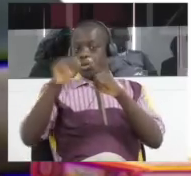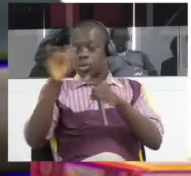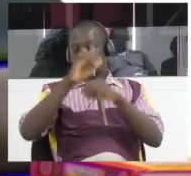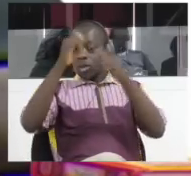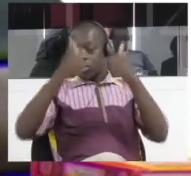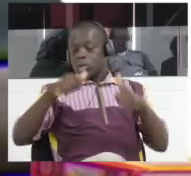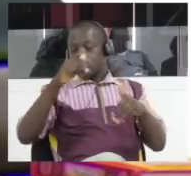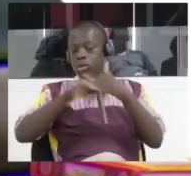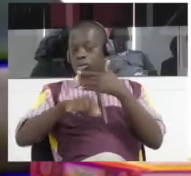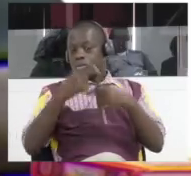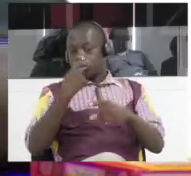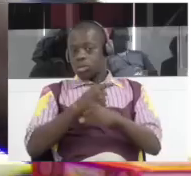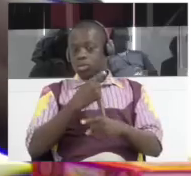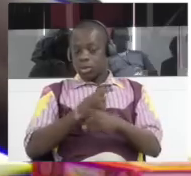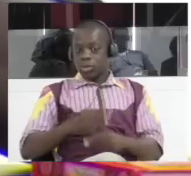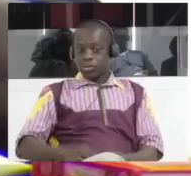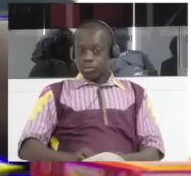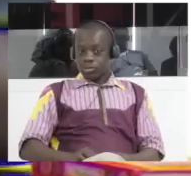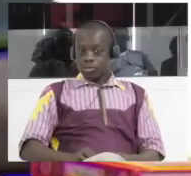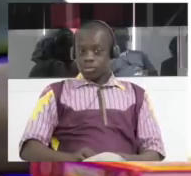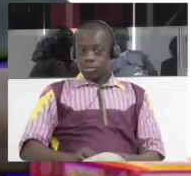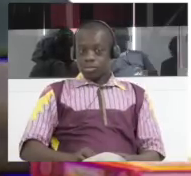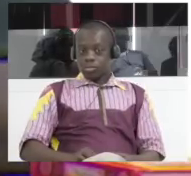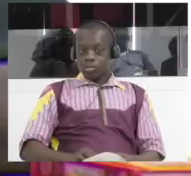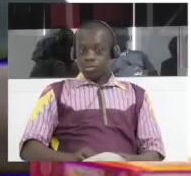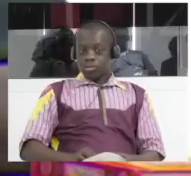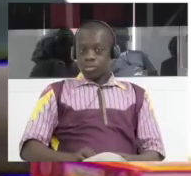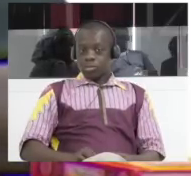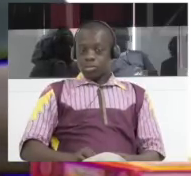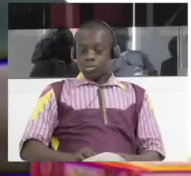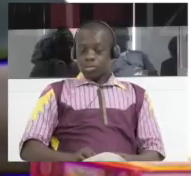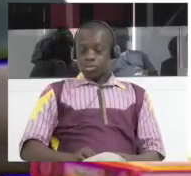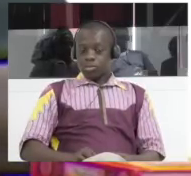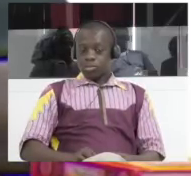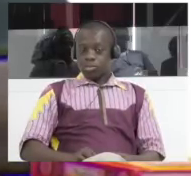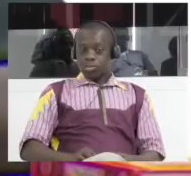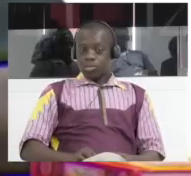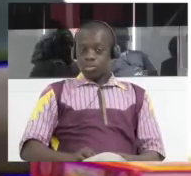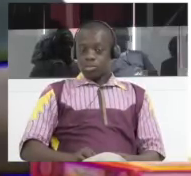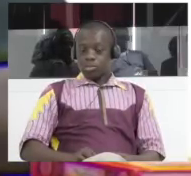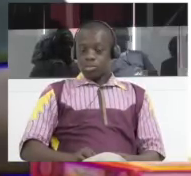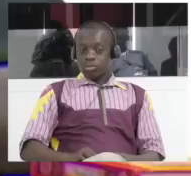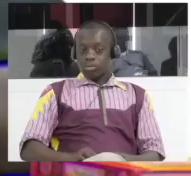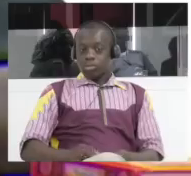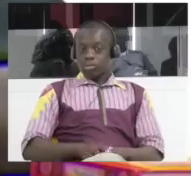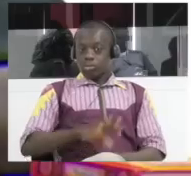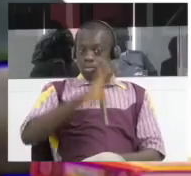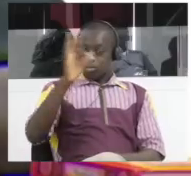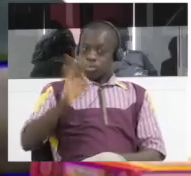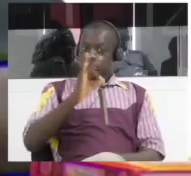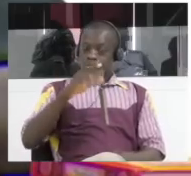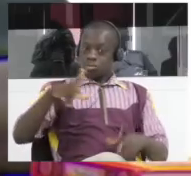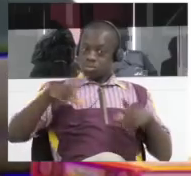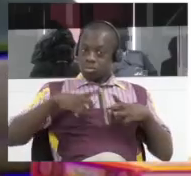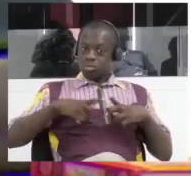Gambia, and that, you know, he was willing and ready to work with us once the